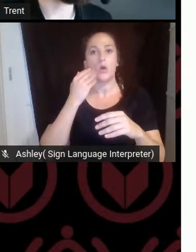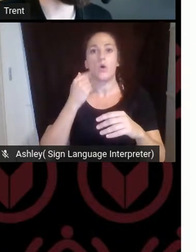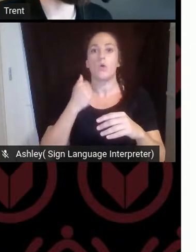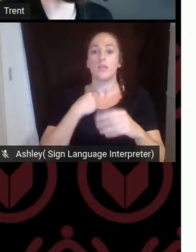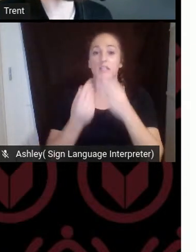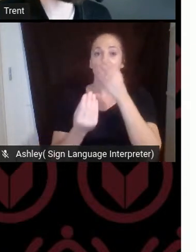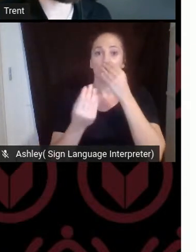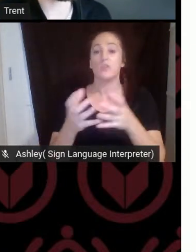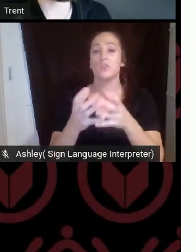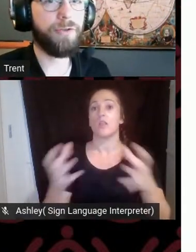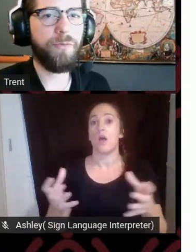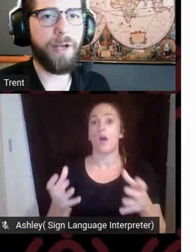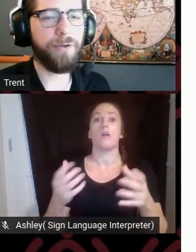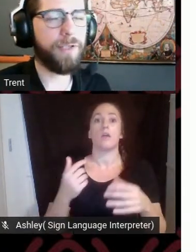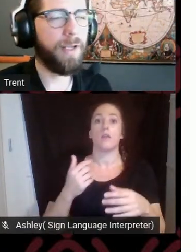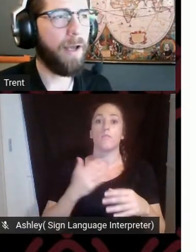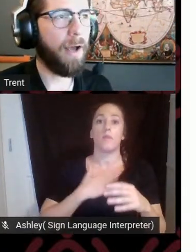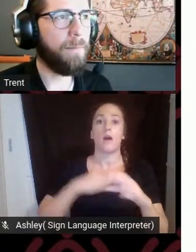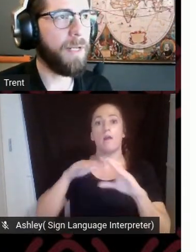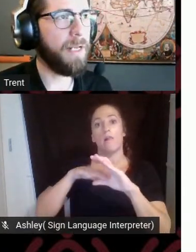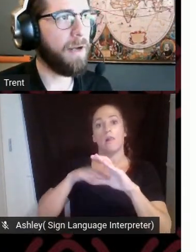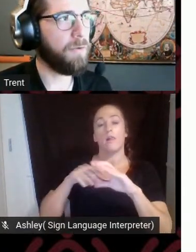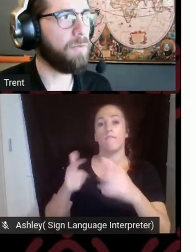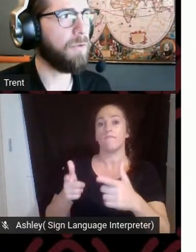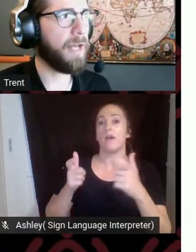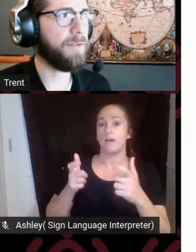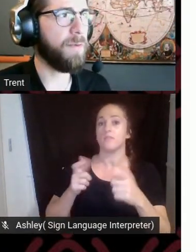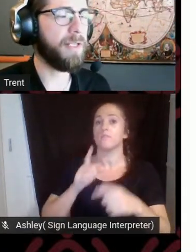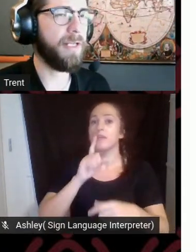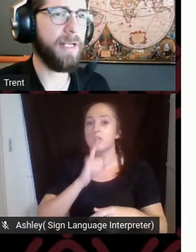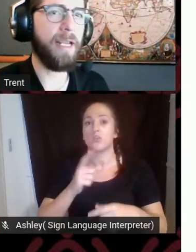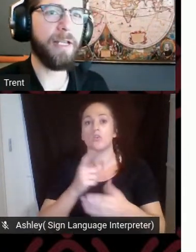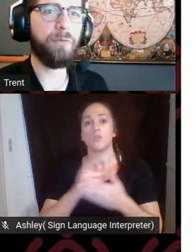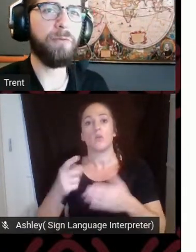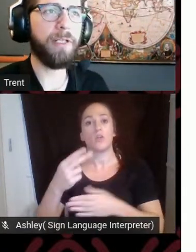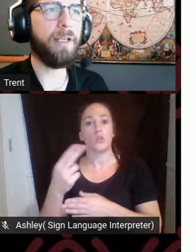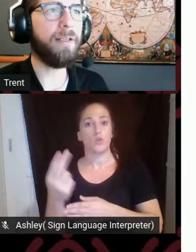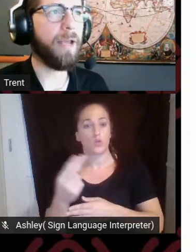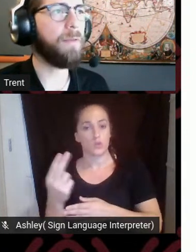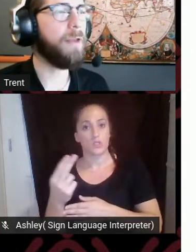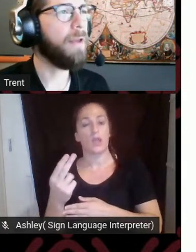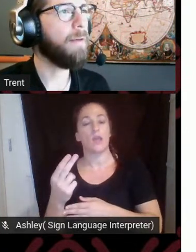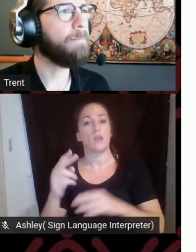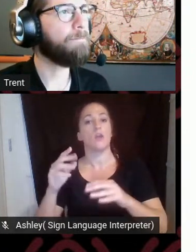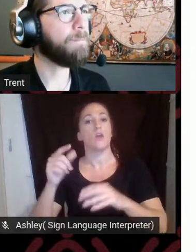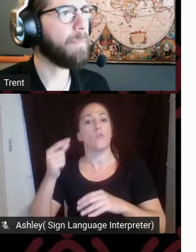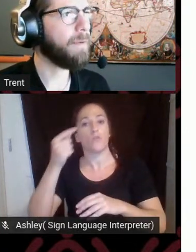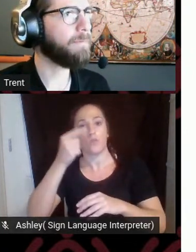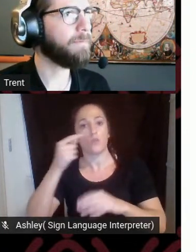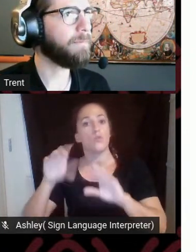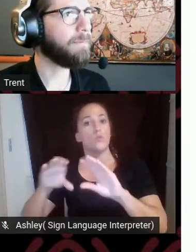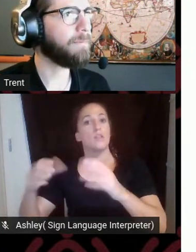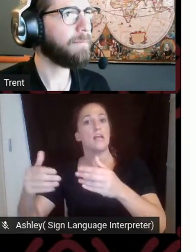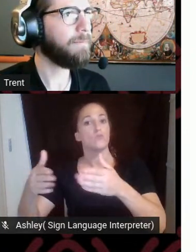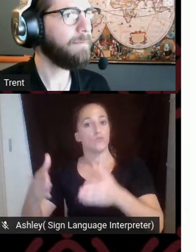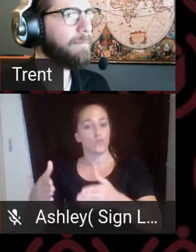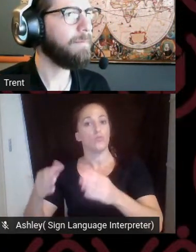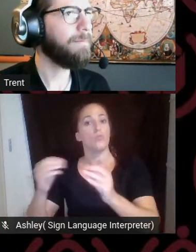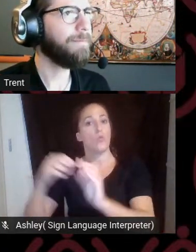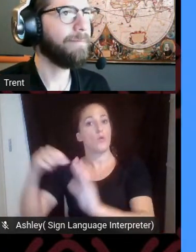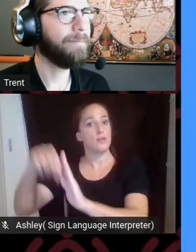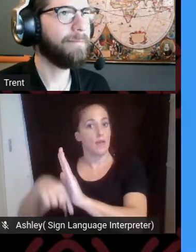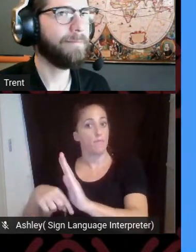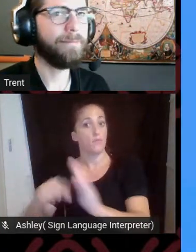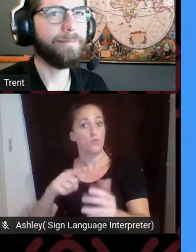recommending. Please make sure that you check out John Shoemaker's PD on Google Classroom, because he gets really in depth. Thank you,